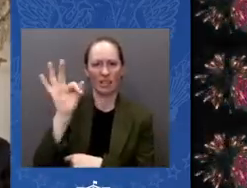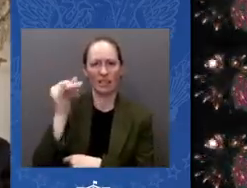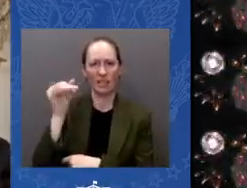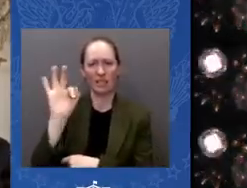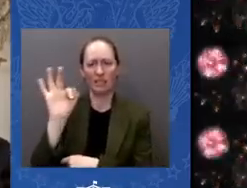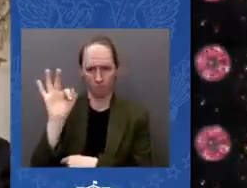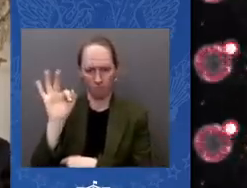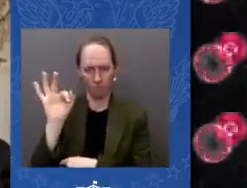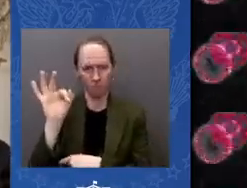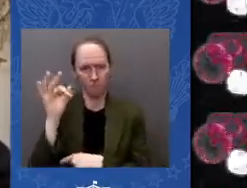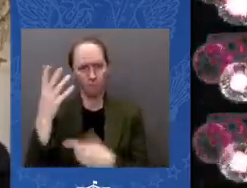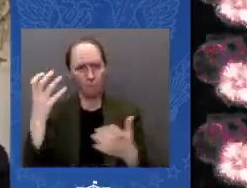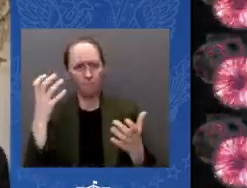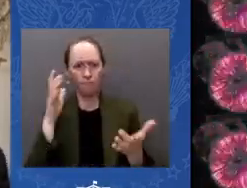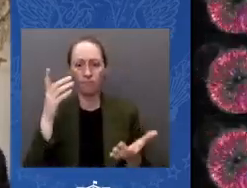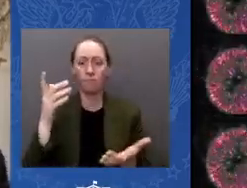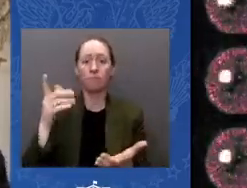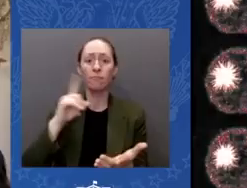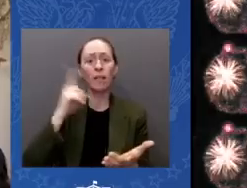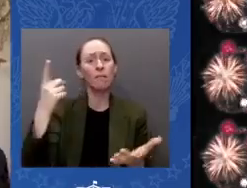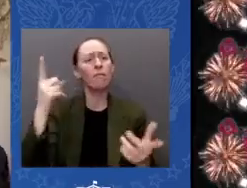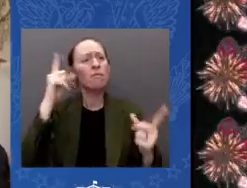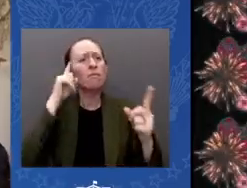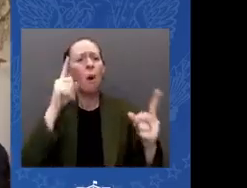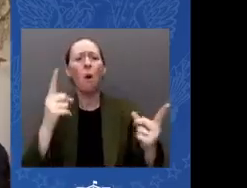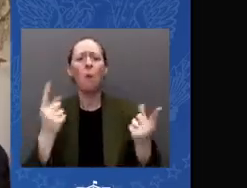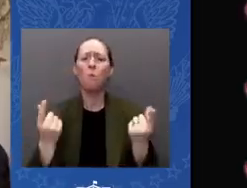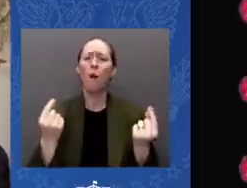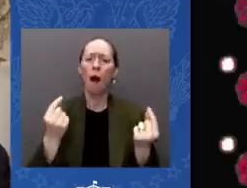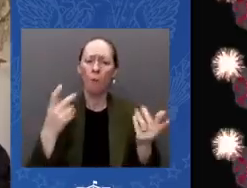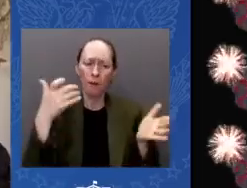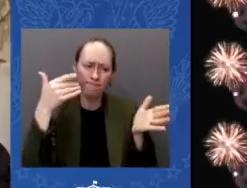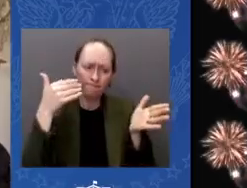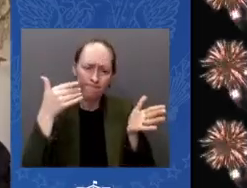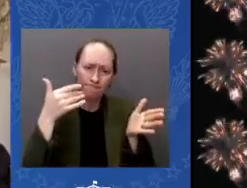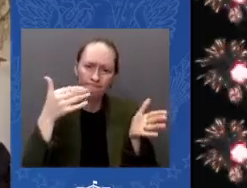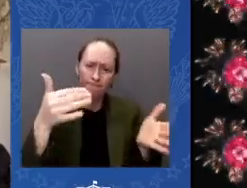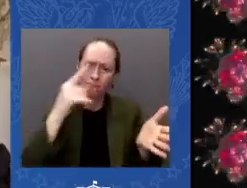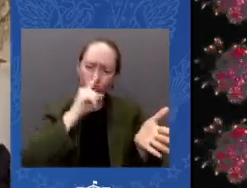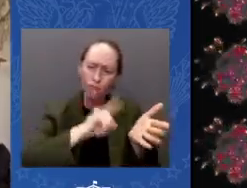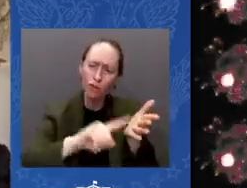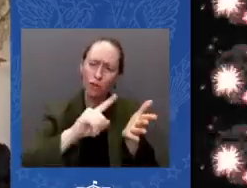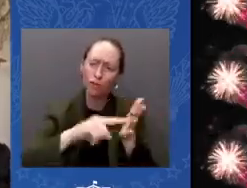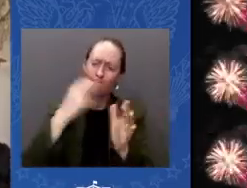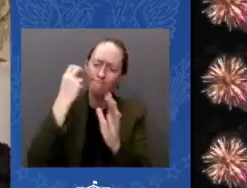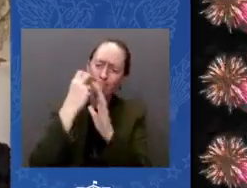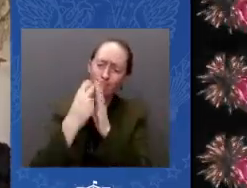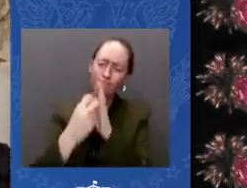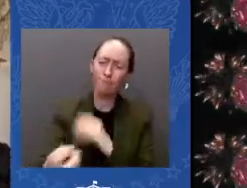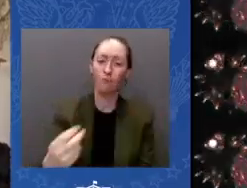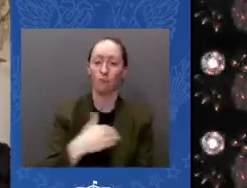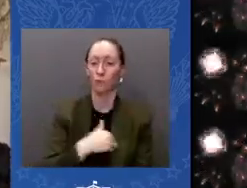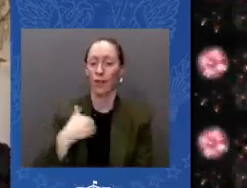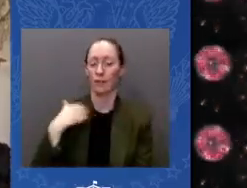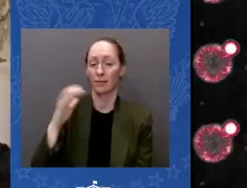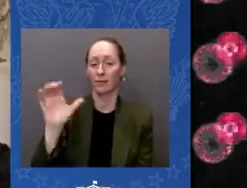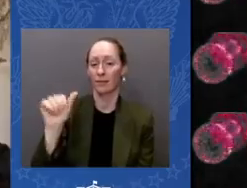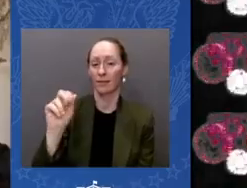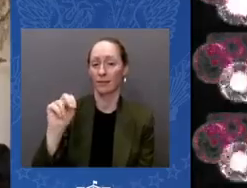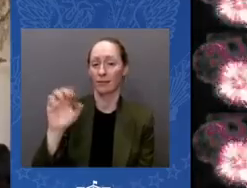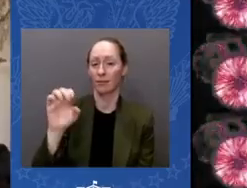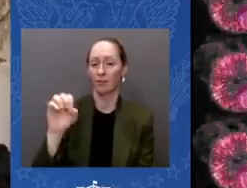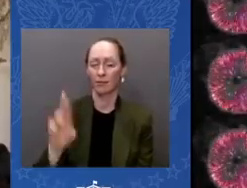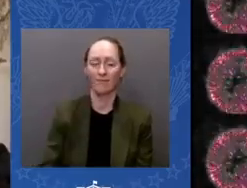study to become a breast cancer researcher. And in our country, in this country, she built a life. She earned